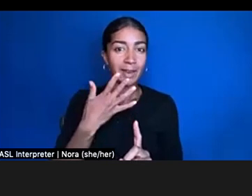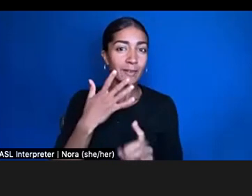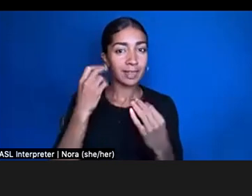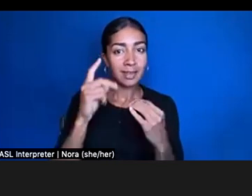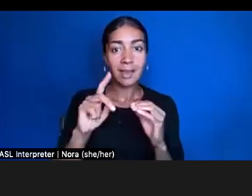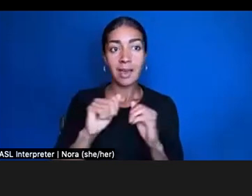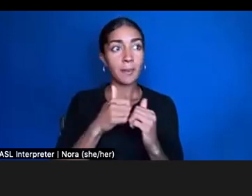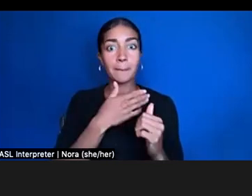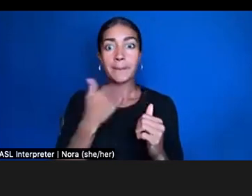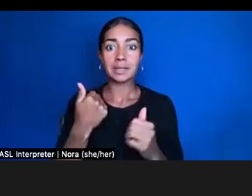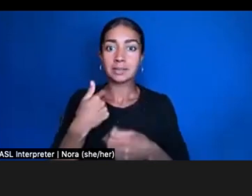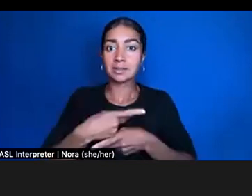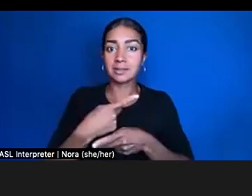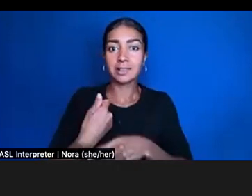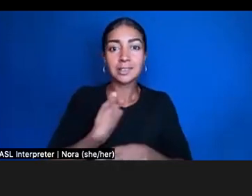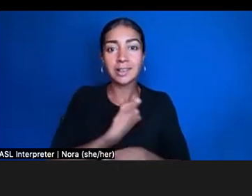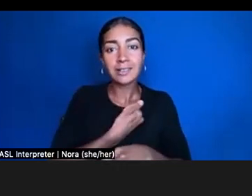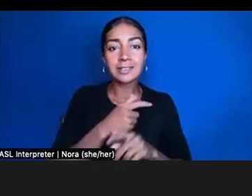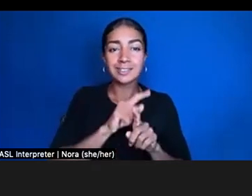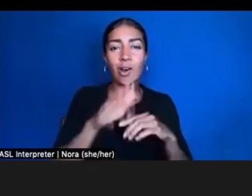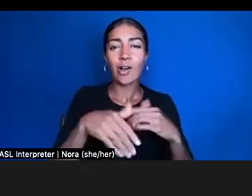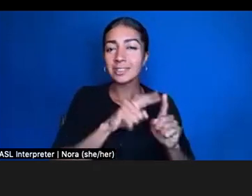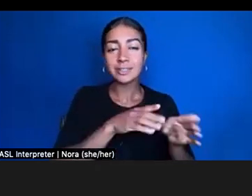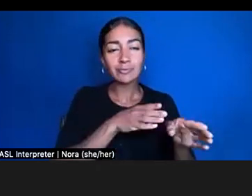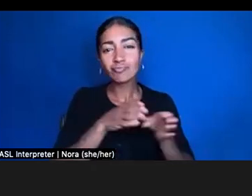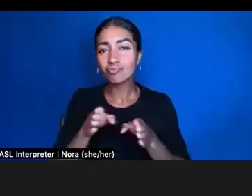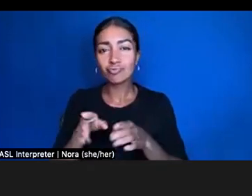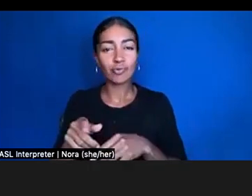ourselves in all the ways.